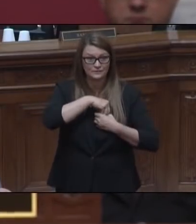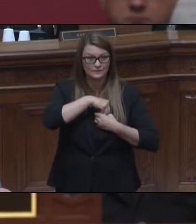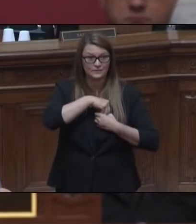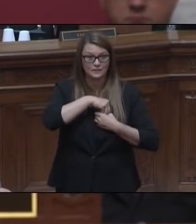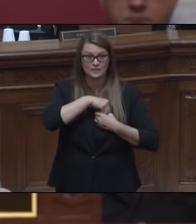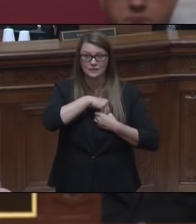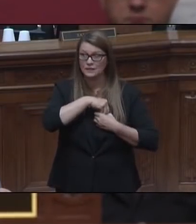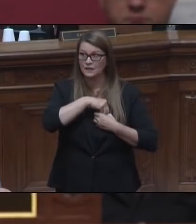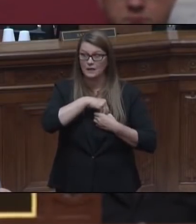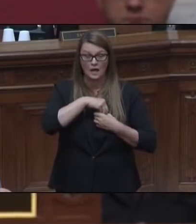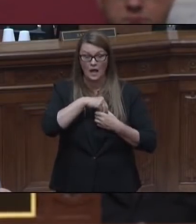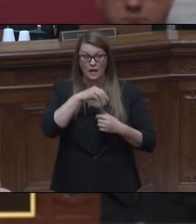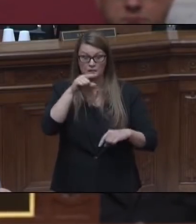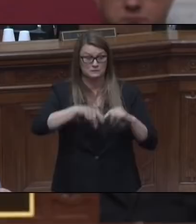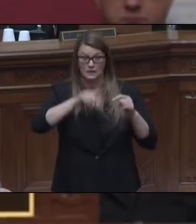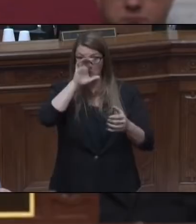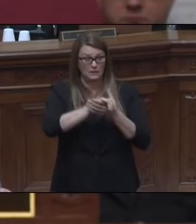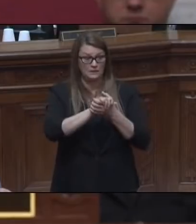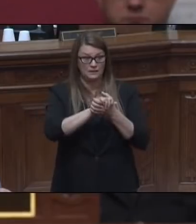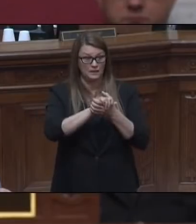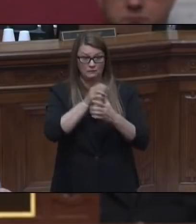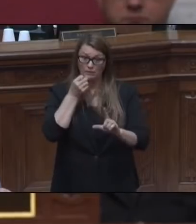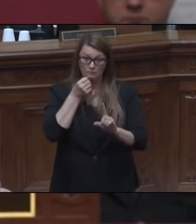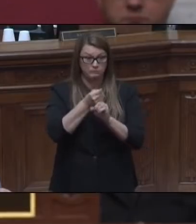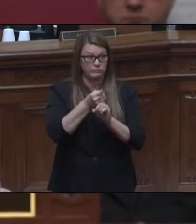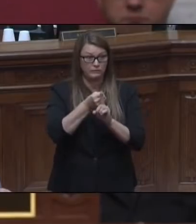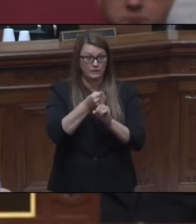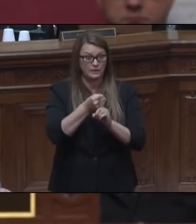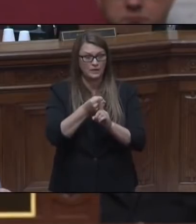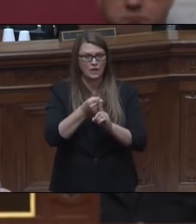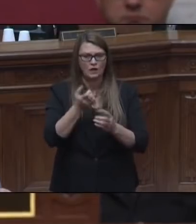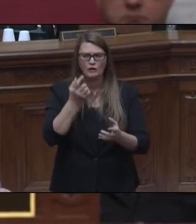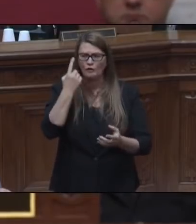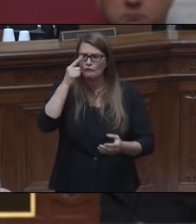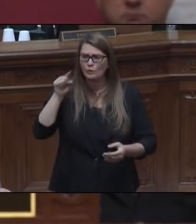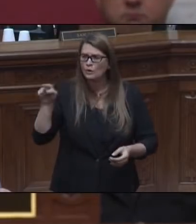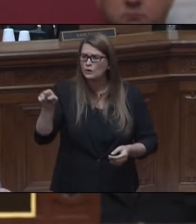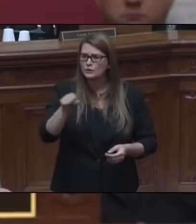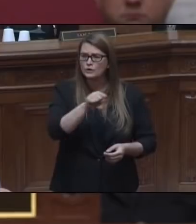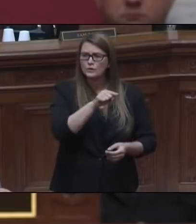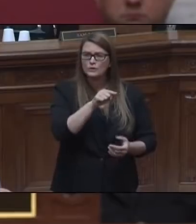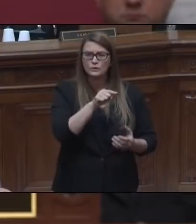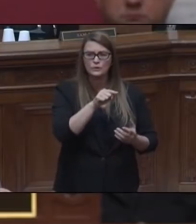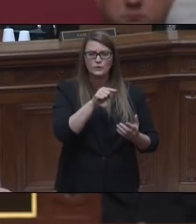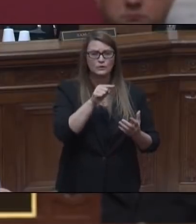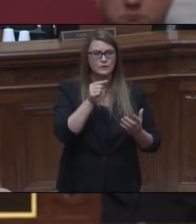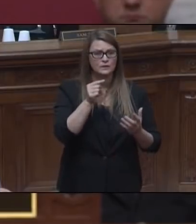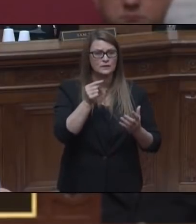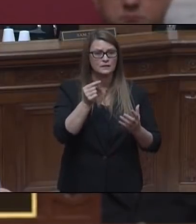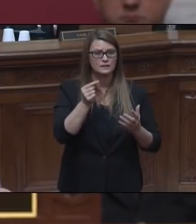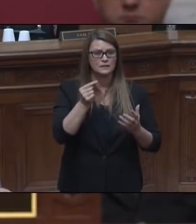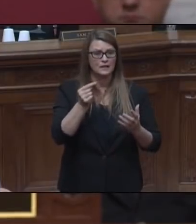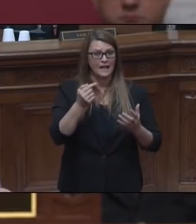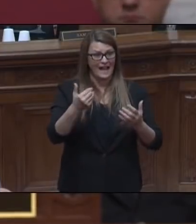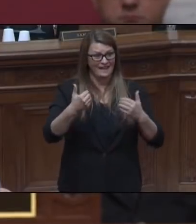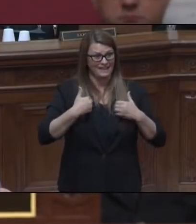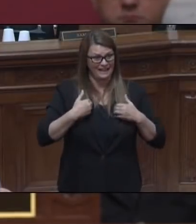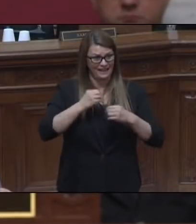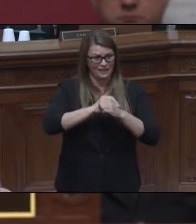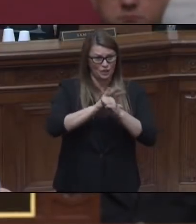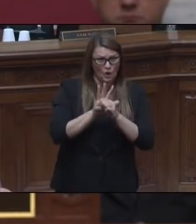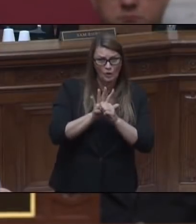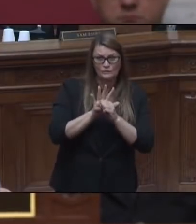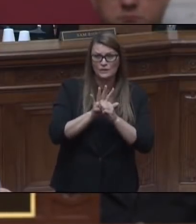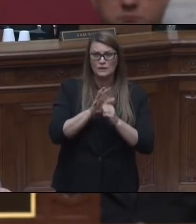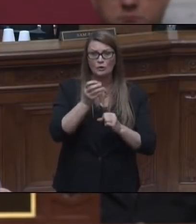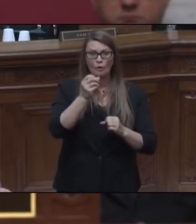what happened, to tell you the truth. You know, for those of you that have been in contact with this or have had loved ones that